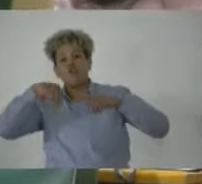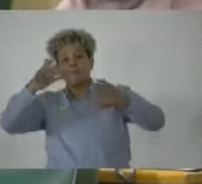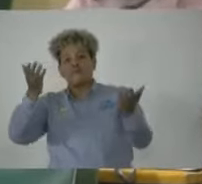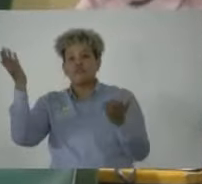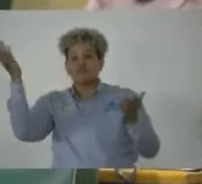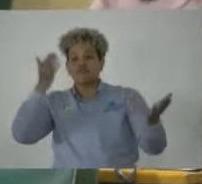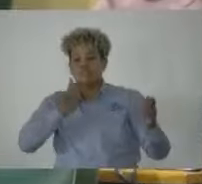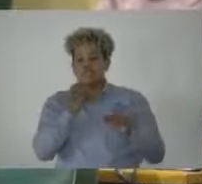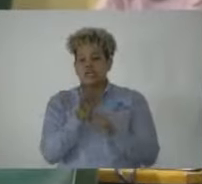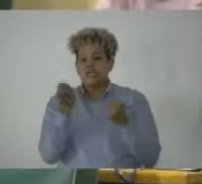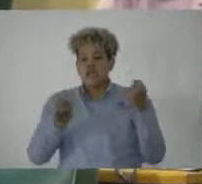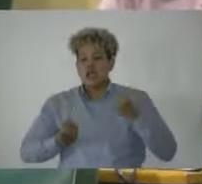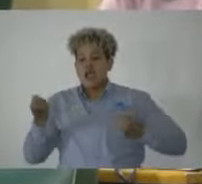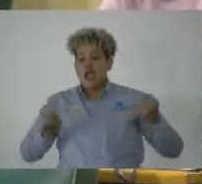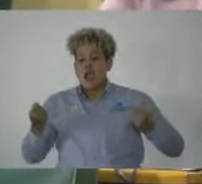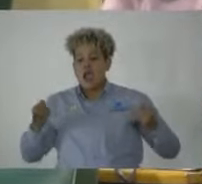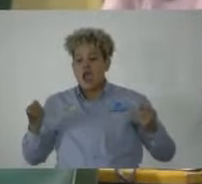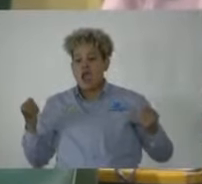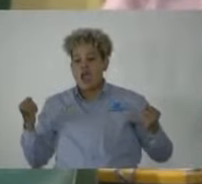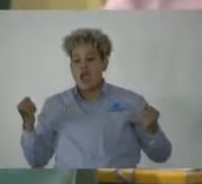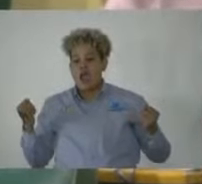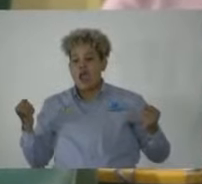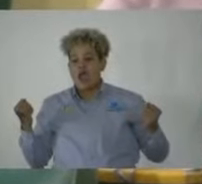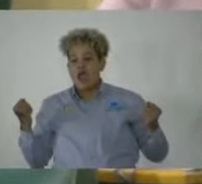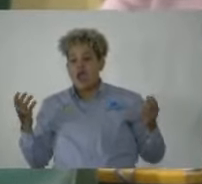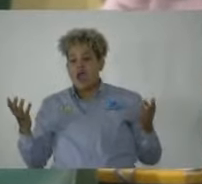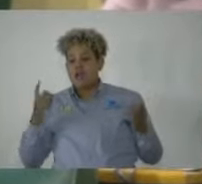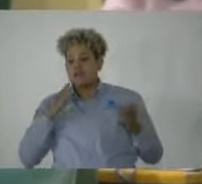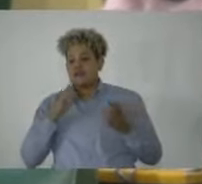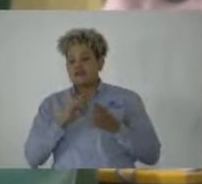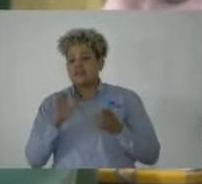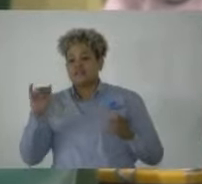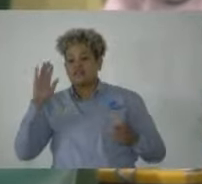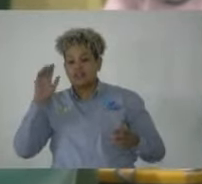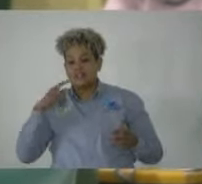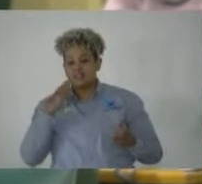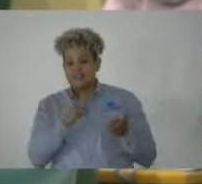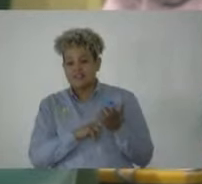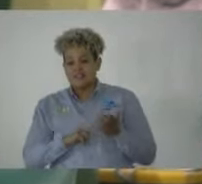industry. Madam Speaker, Mr. Speaker,